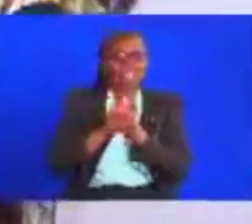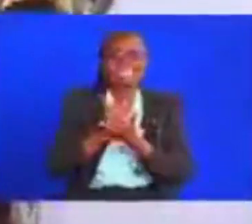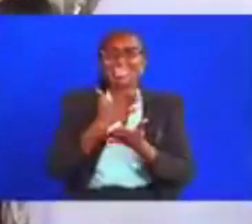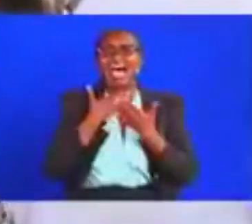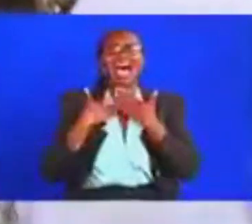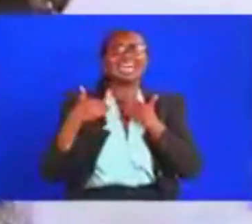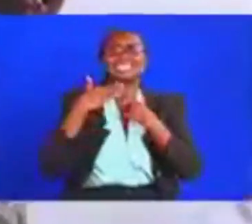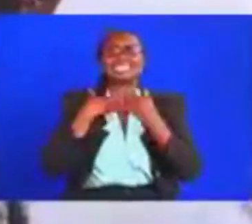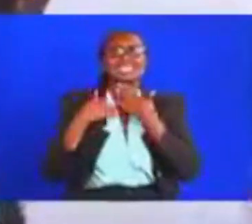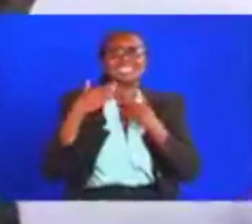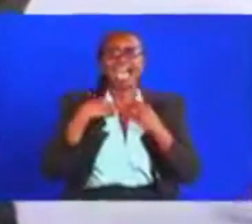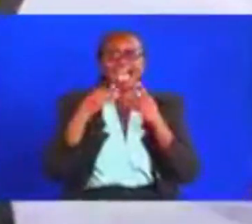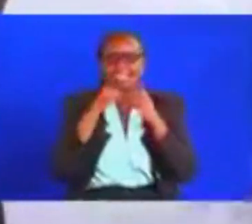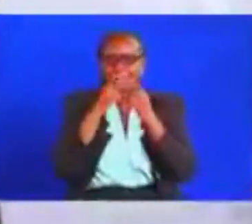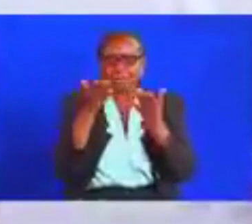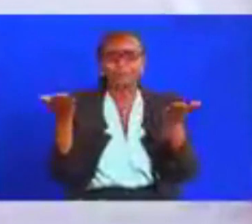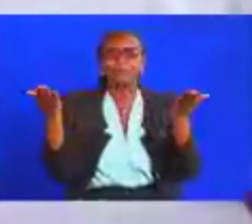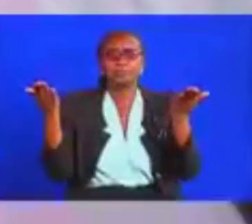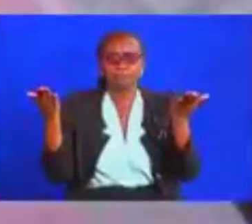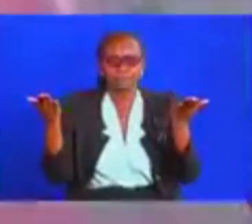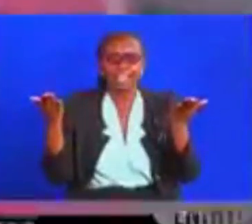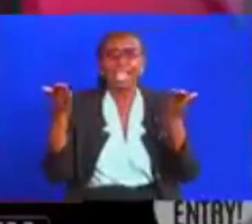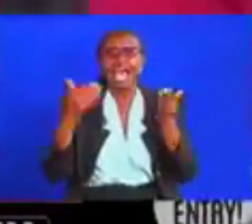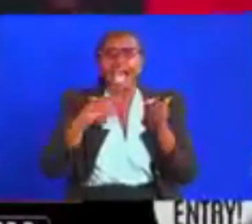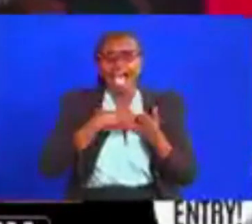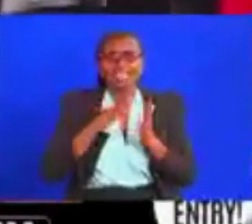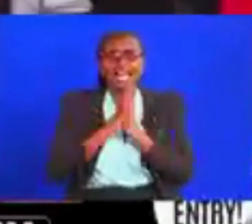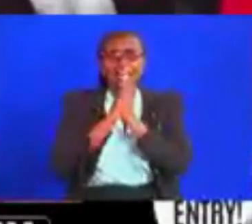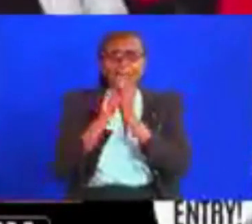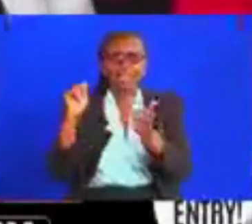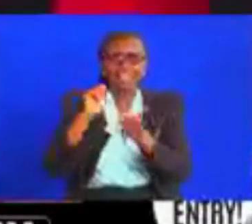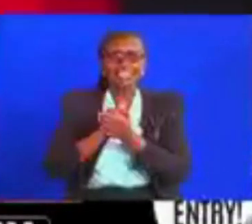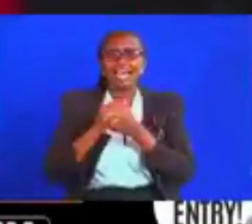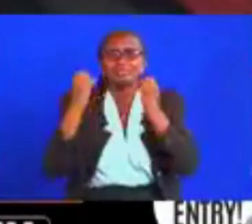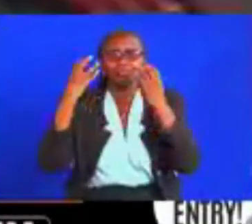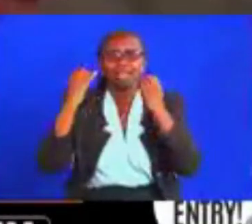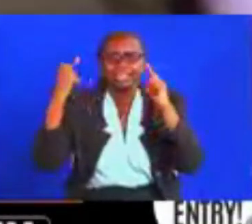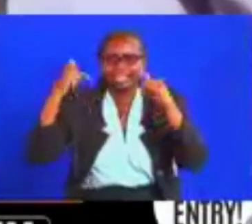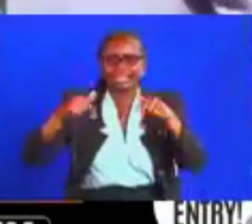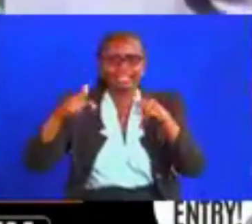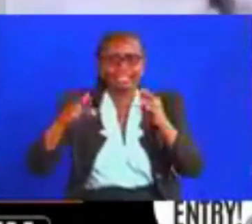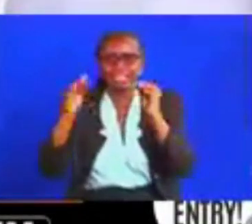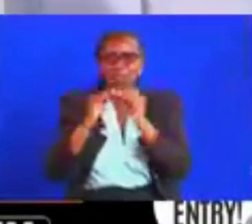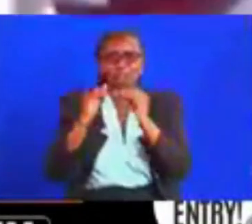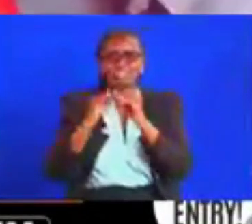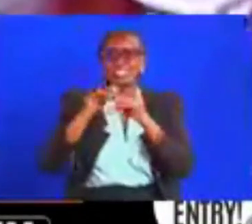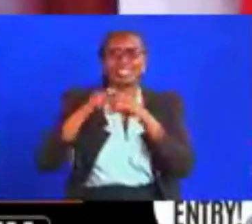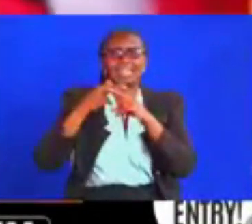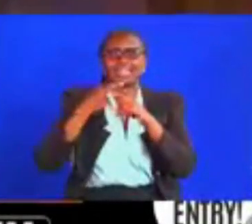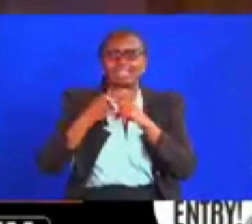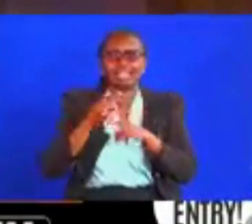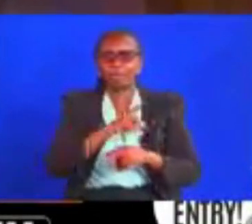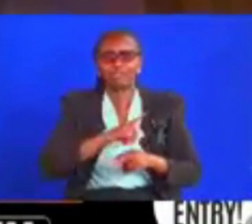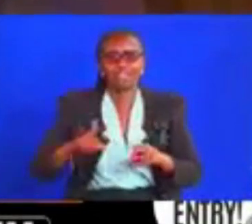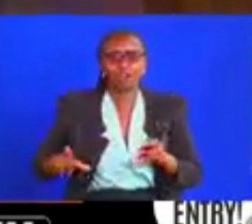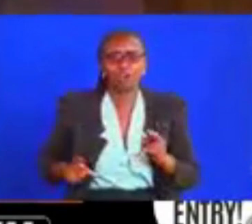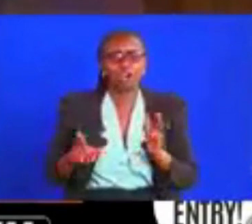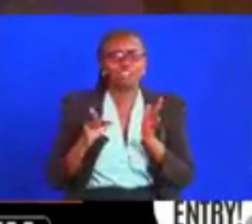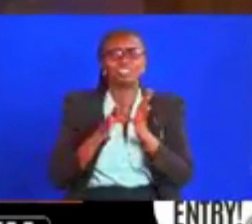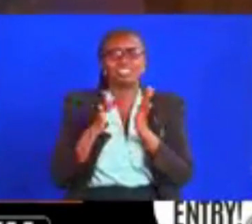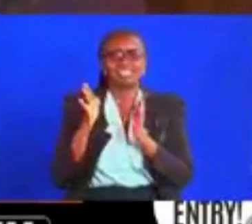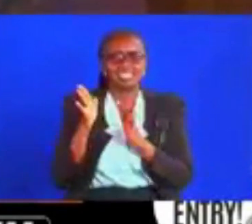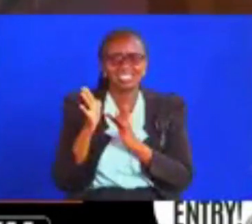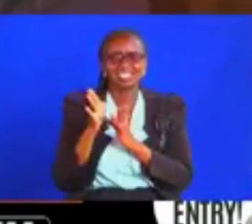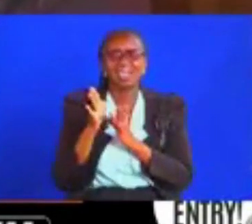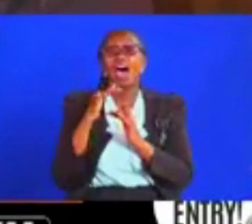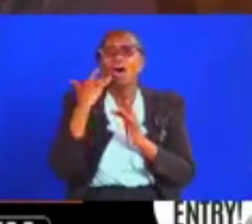help them so they don't injure themselves. And I pray that as many in this crowd, in the name of the Lord Jesus,